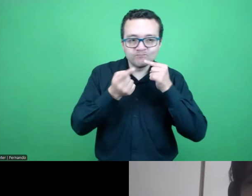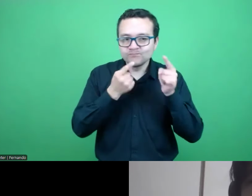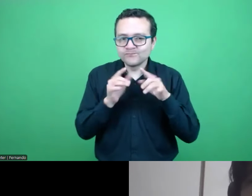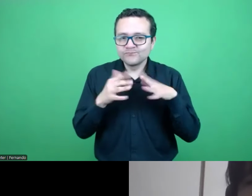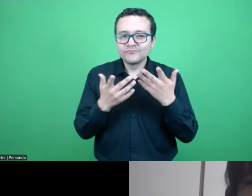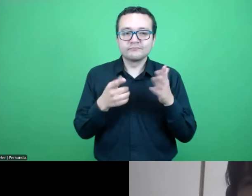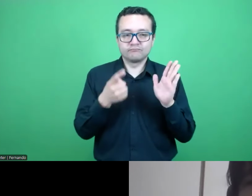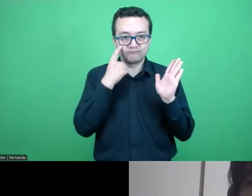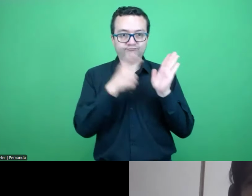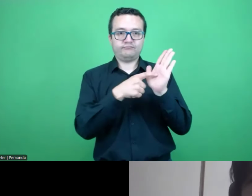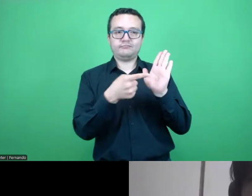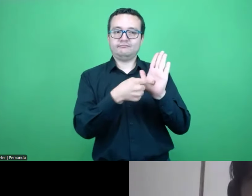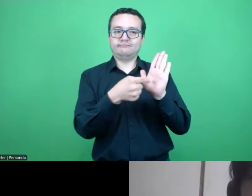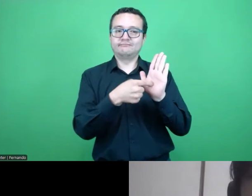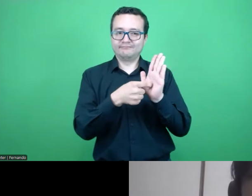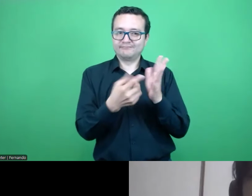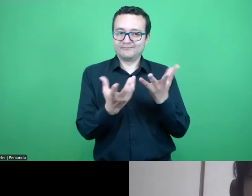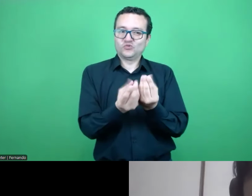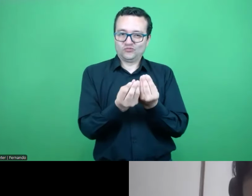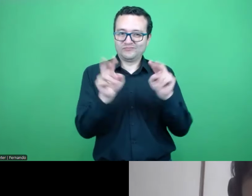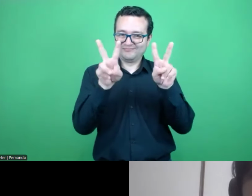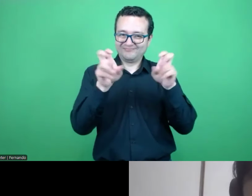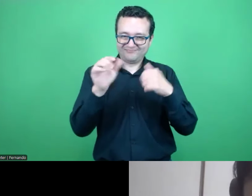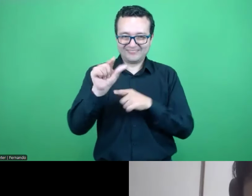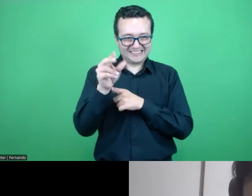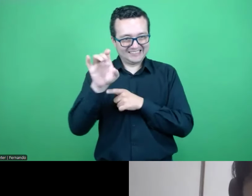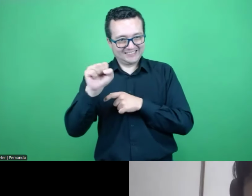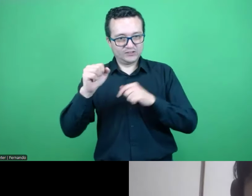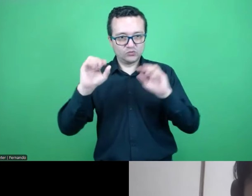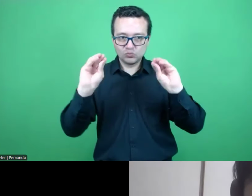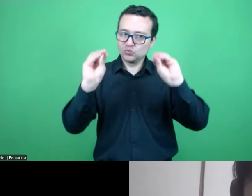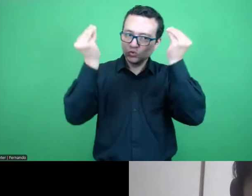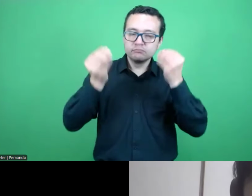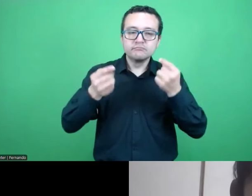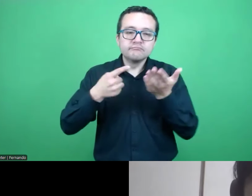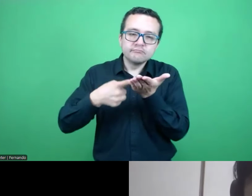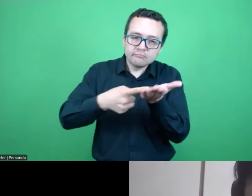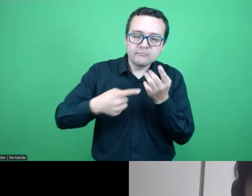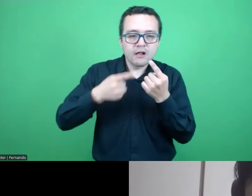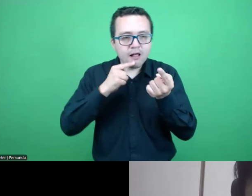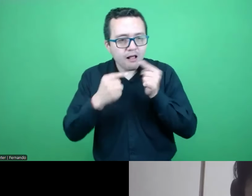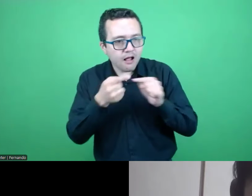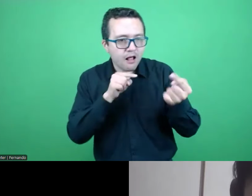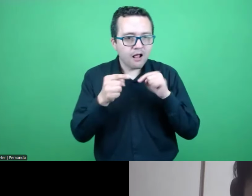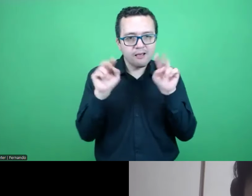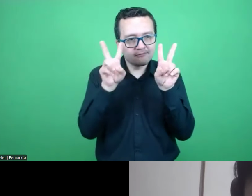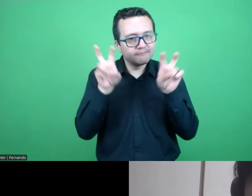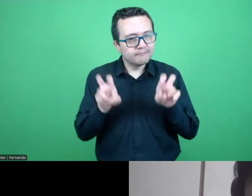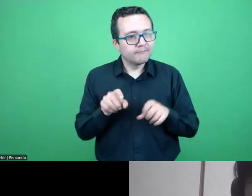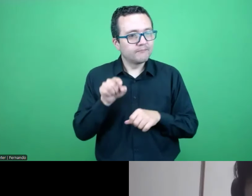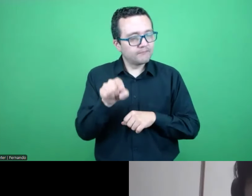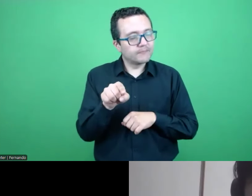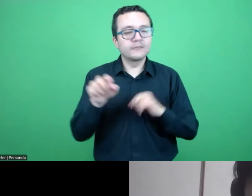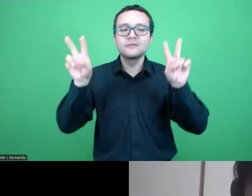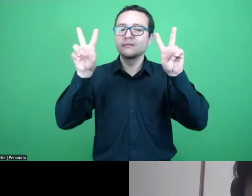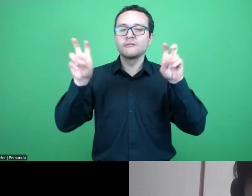of you already highlighted them in discussions. One was definitely access to education. And in UNICEF, we